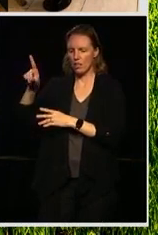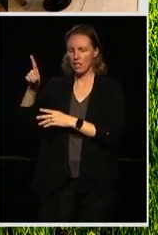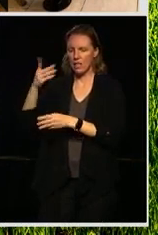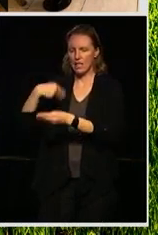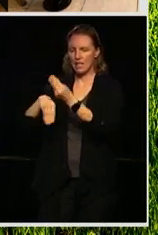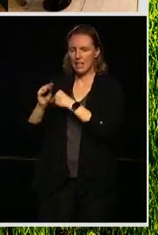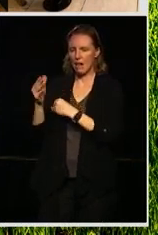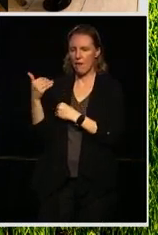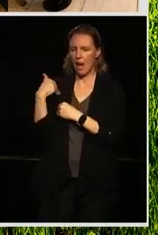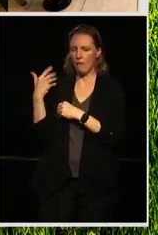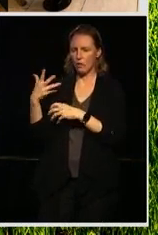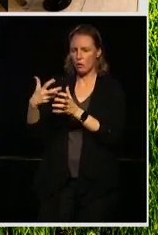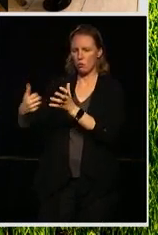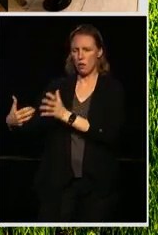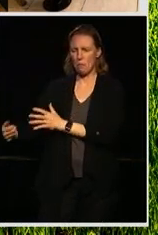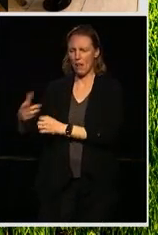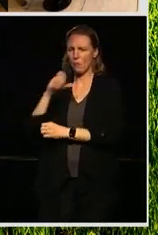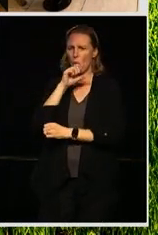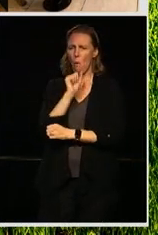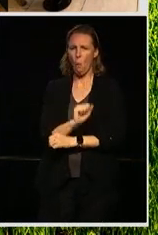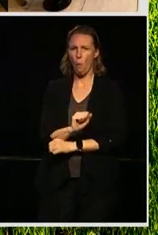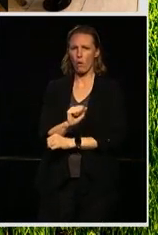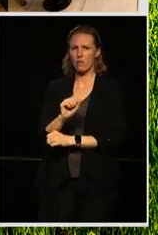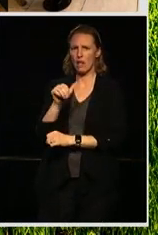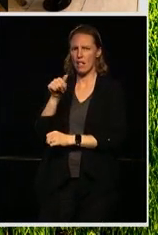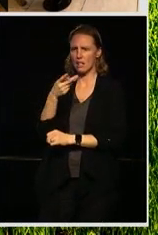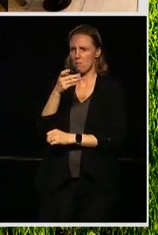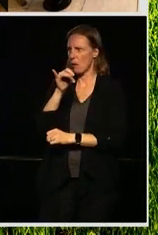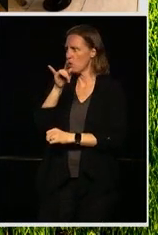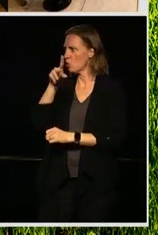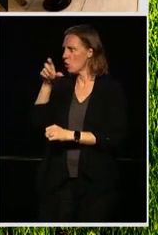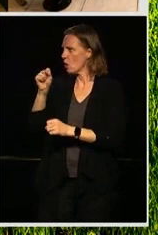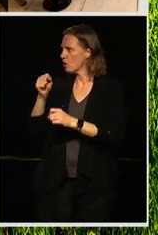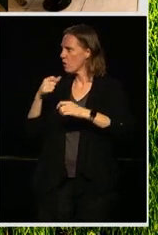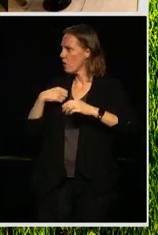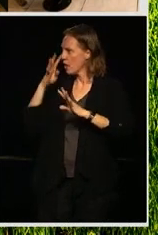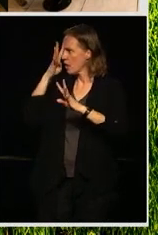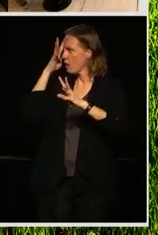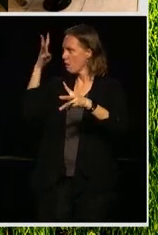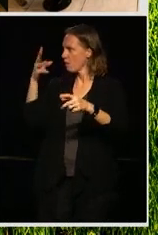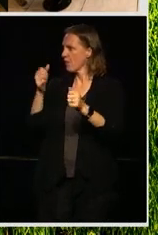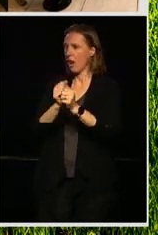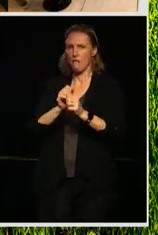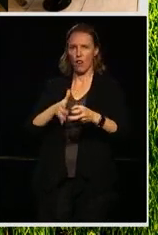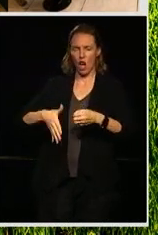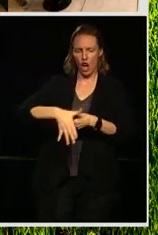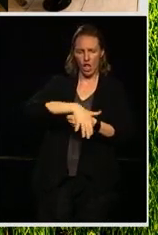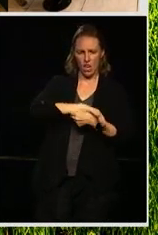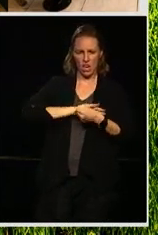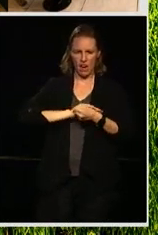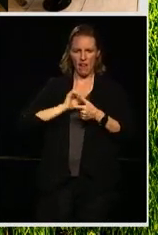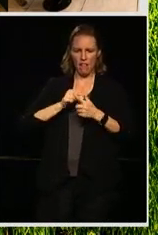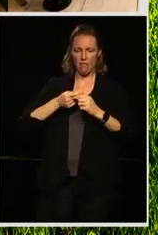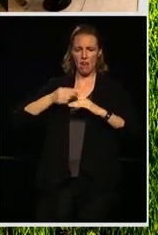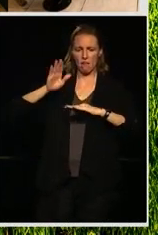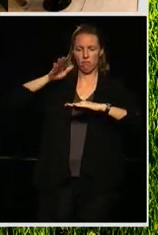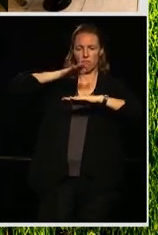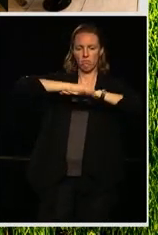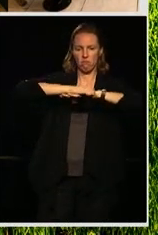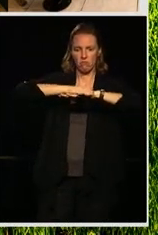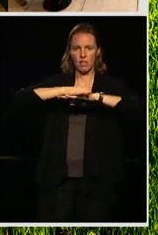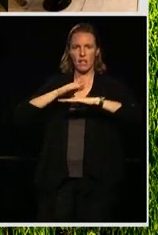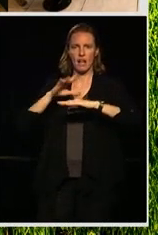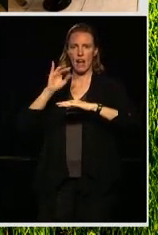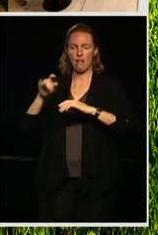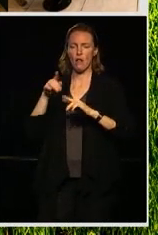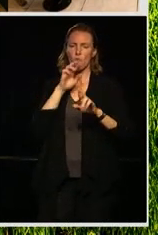that were in there when they were reconfiguring it to be net zero. We came up with a method of encapsulating and then putting on top of that, and